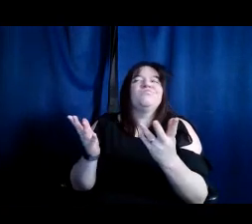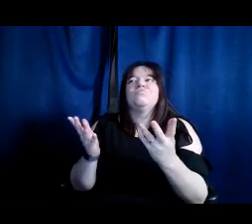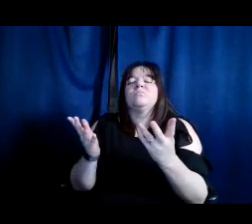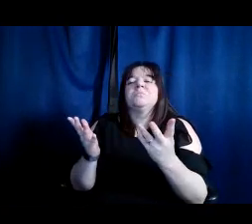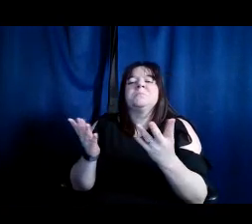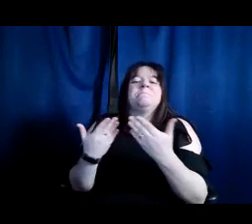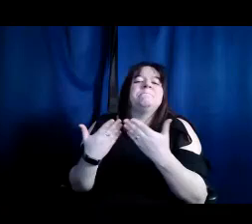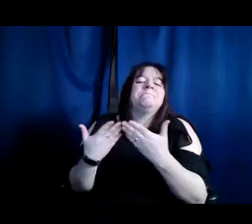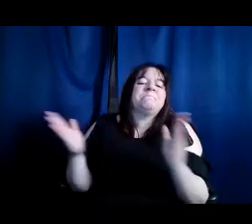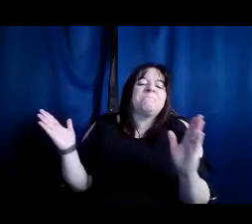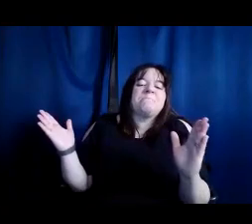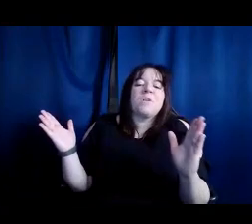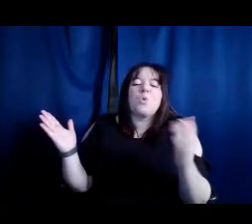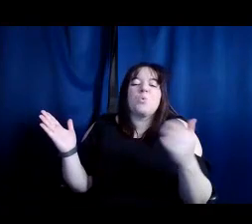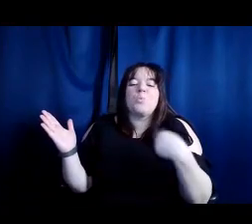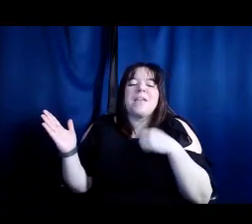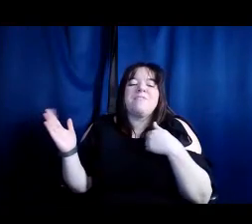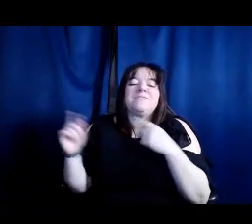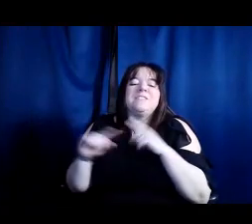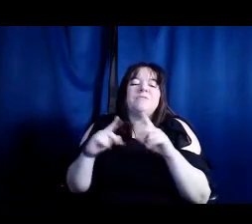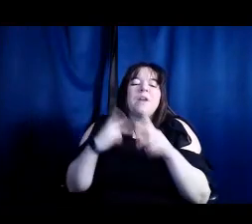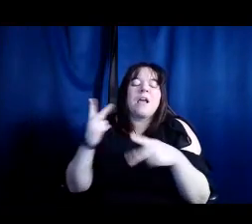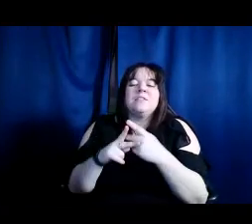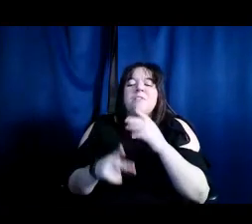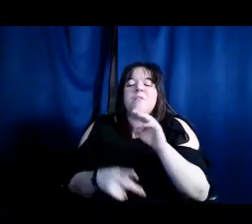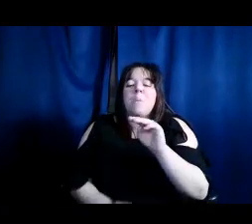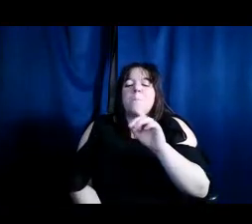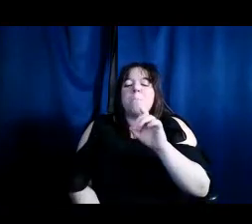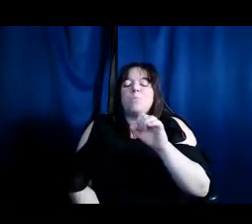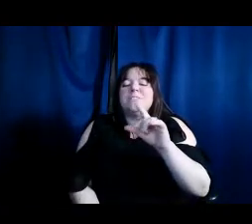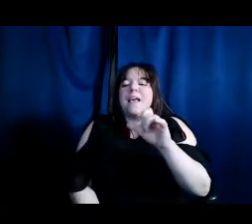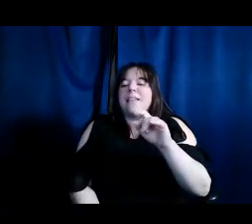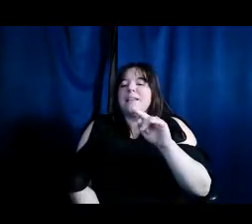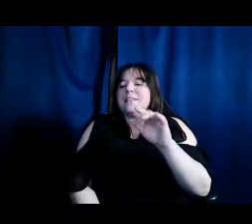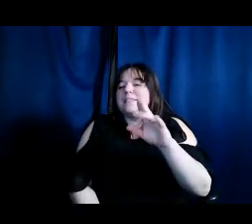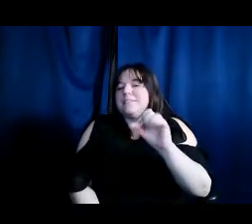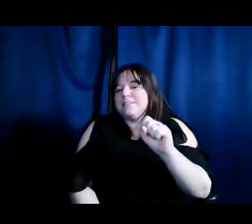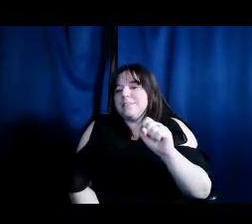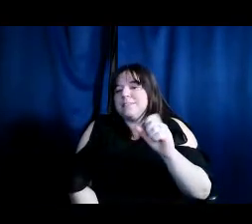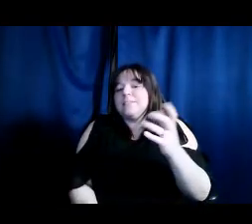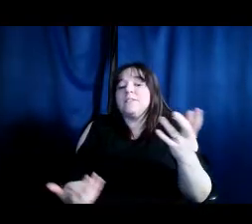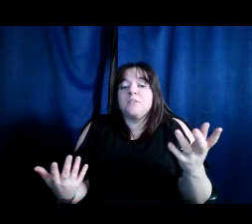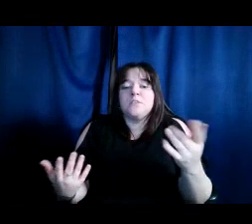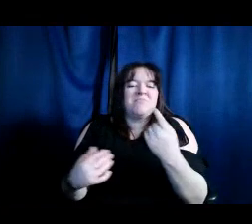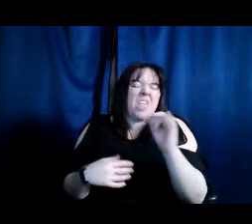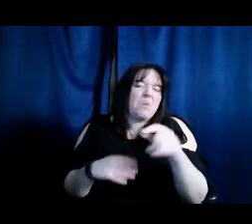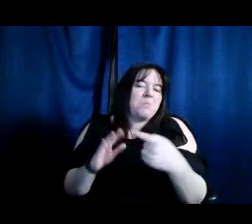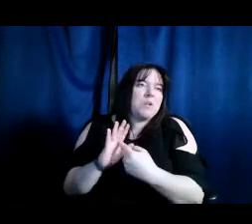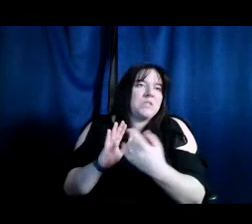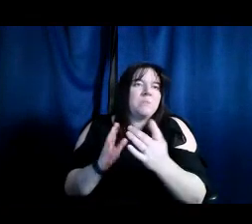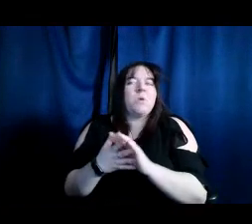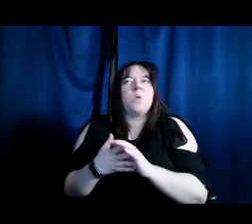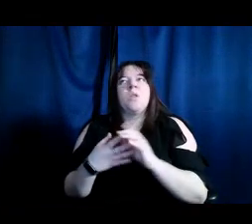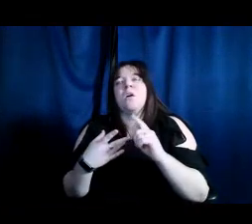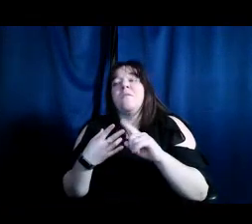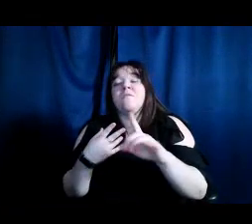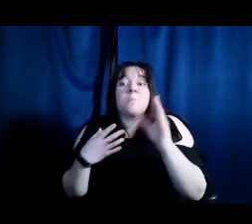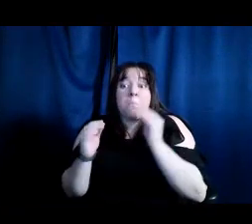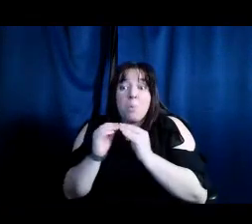modalities to interact with websites, and that could be one of those. For more information, or